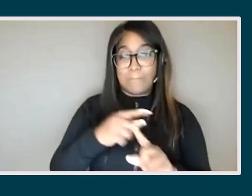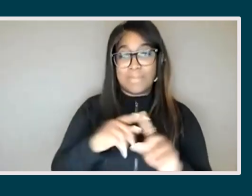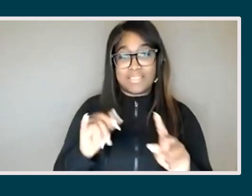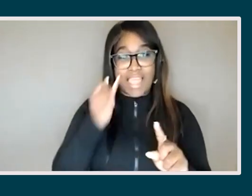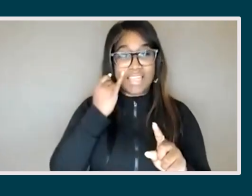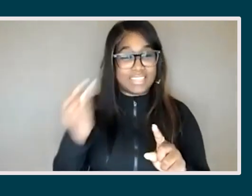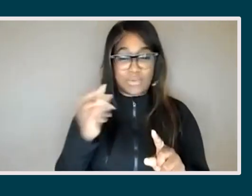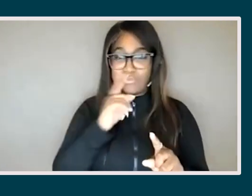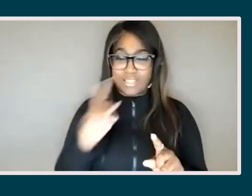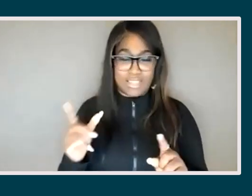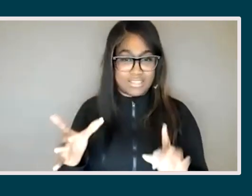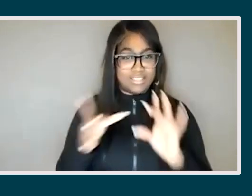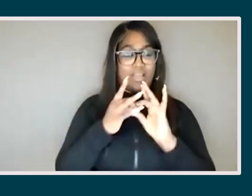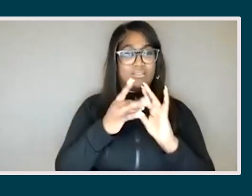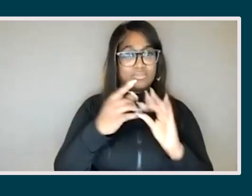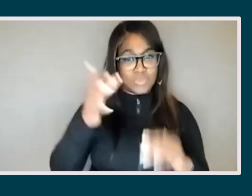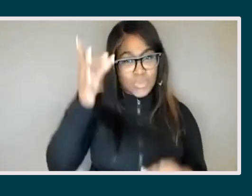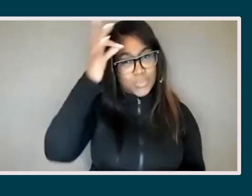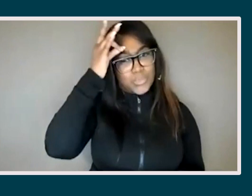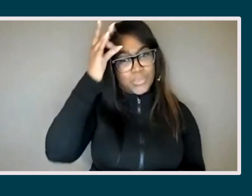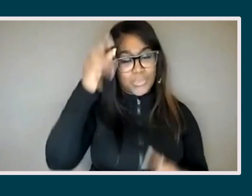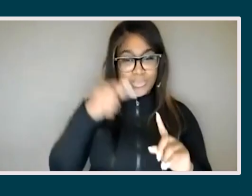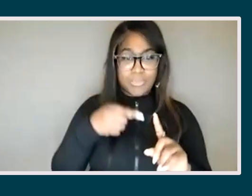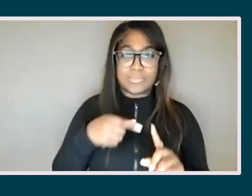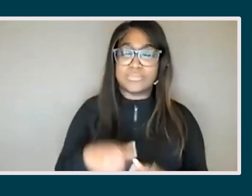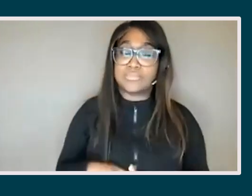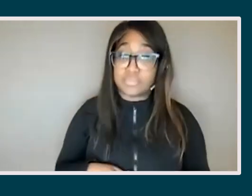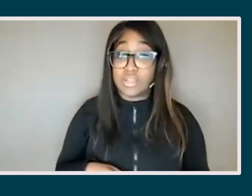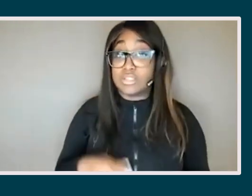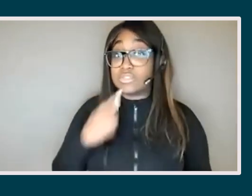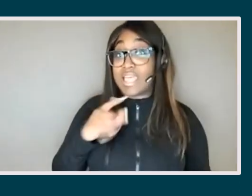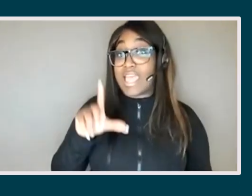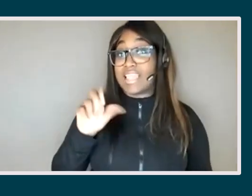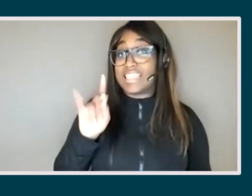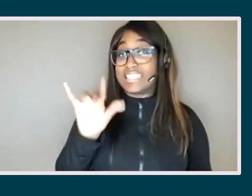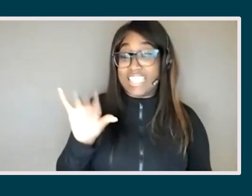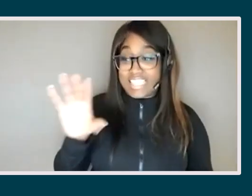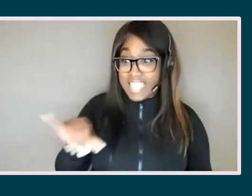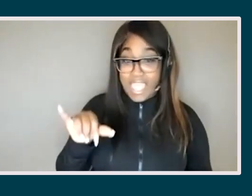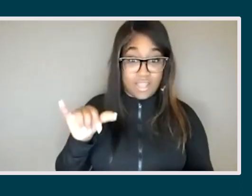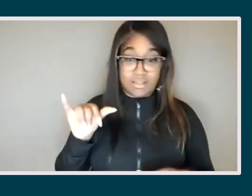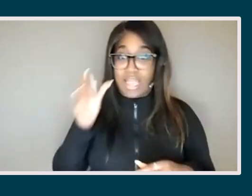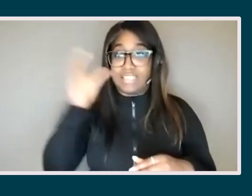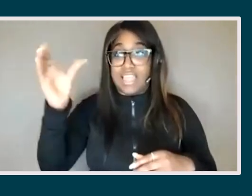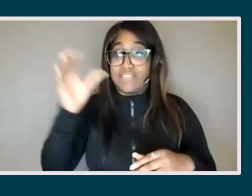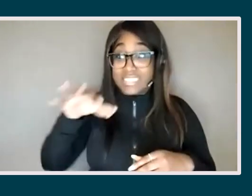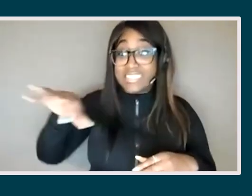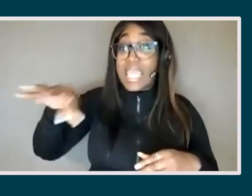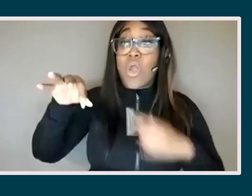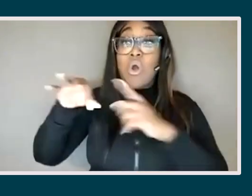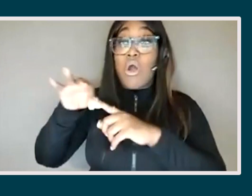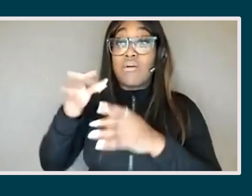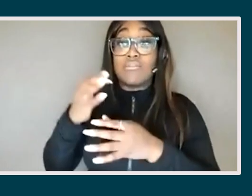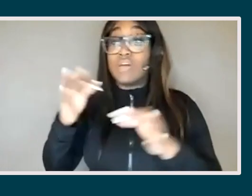the original quote. Like you were saying, Lindsey, people are dangling this, manifest,